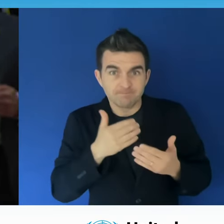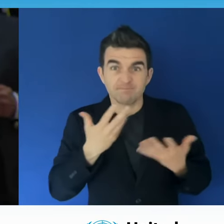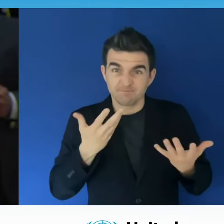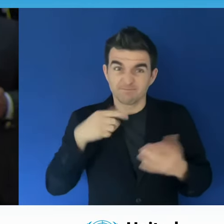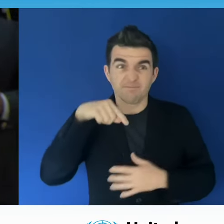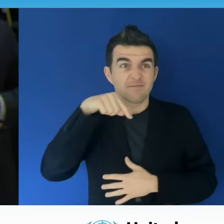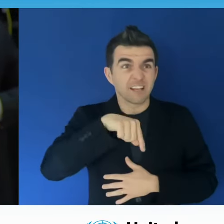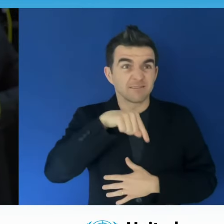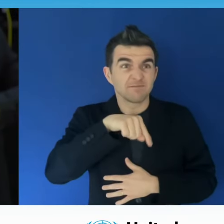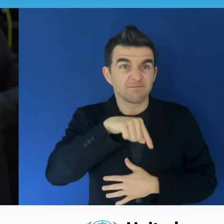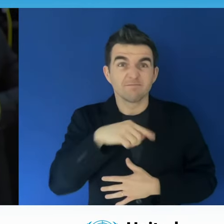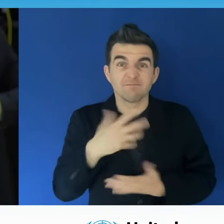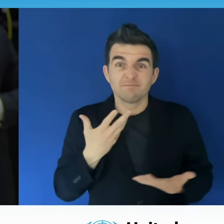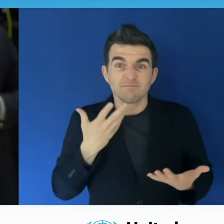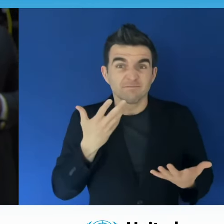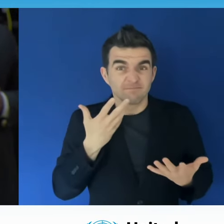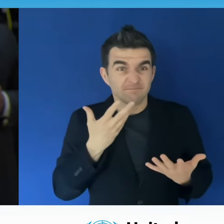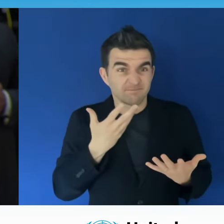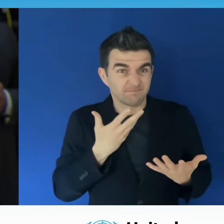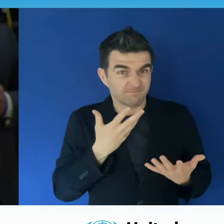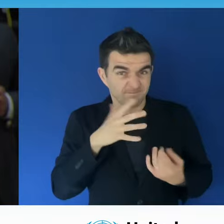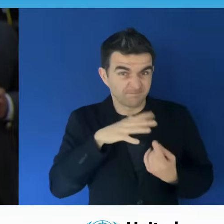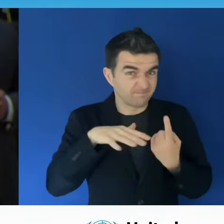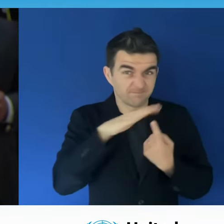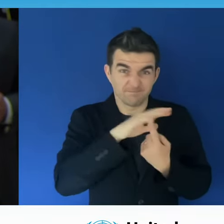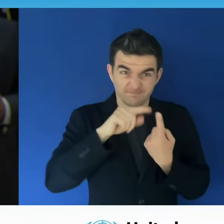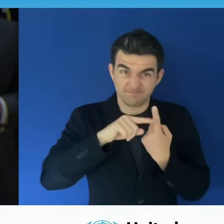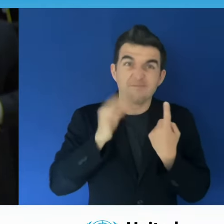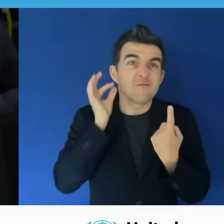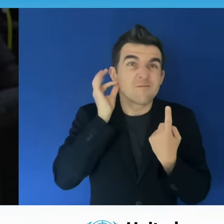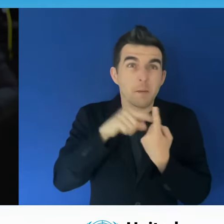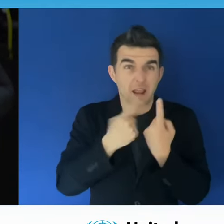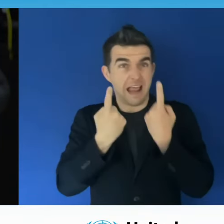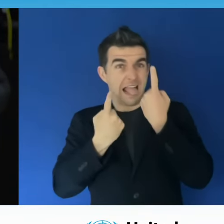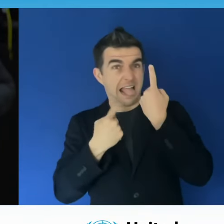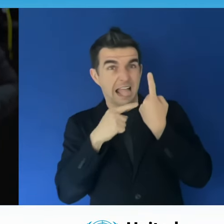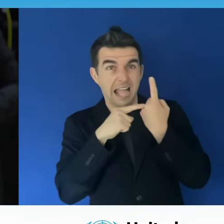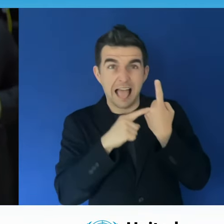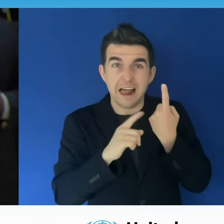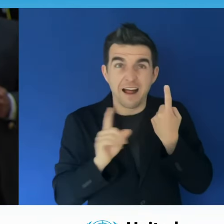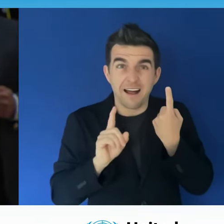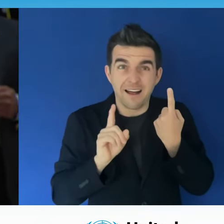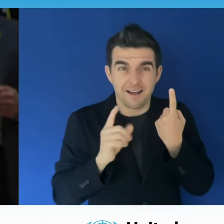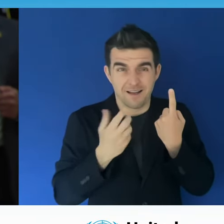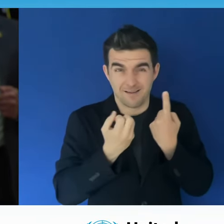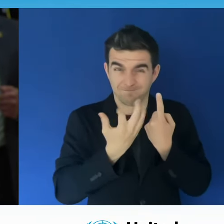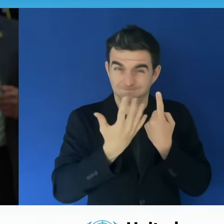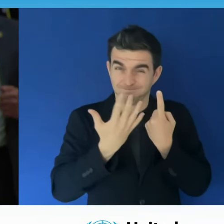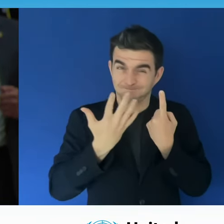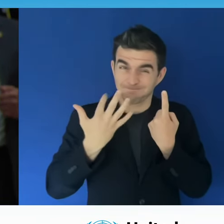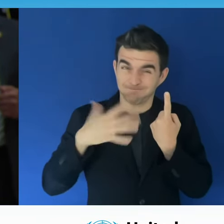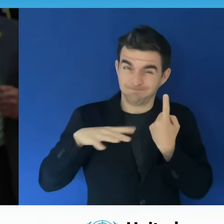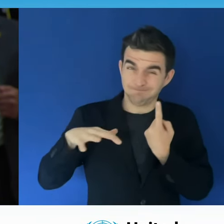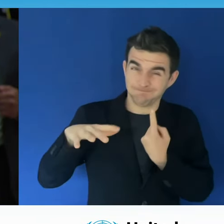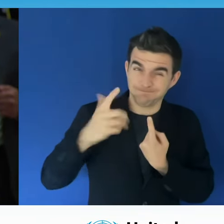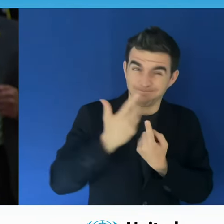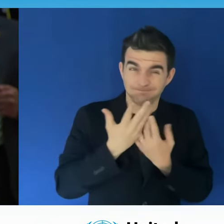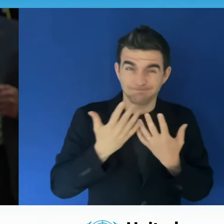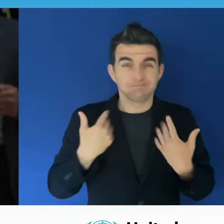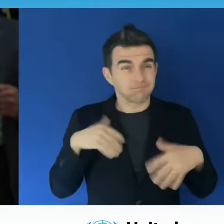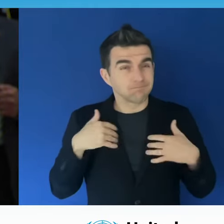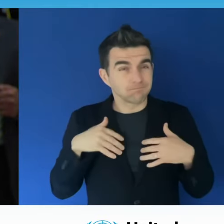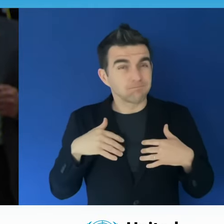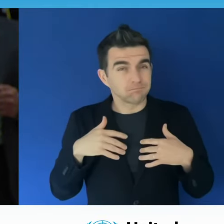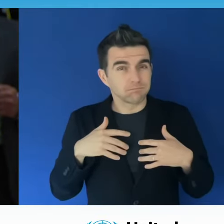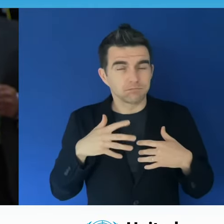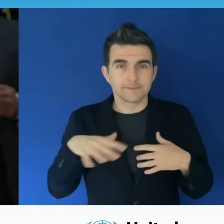left with no choice but to beg for a piece of bread. Now it's the stories like this that makes us